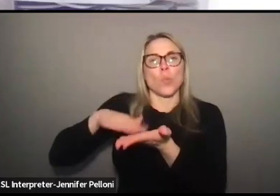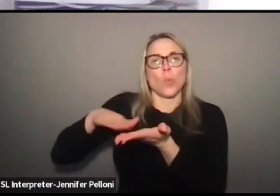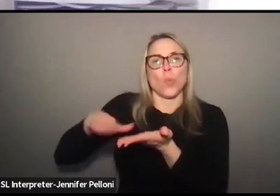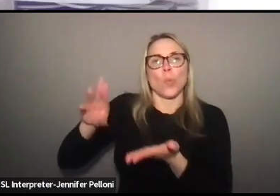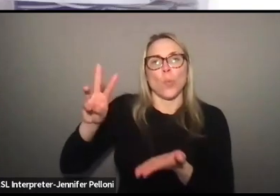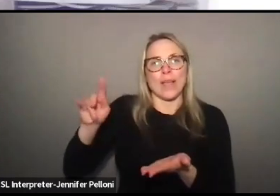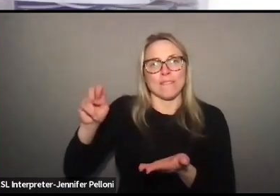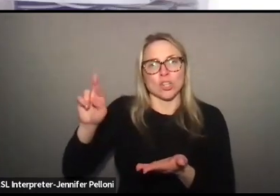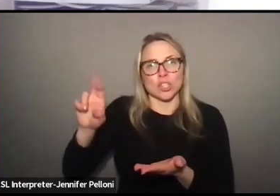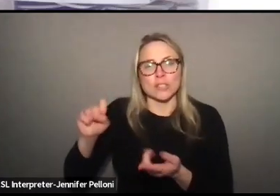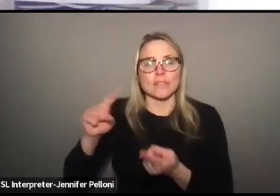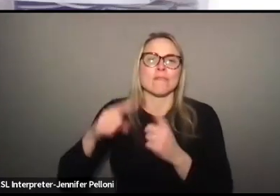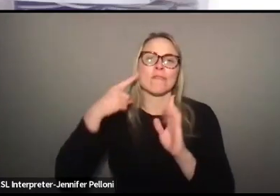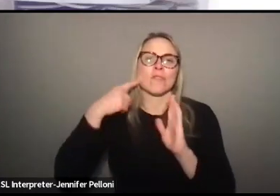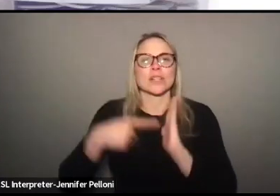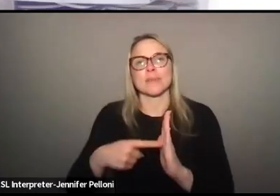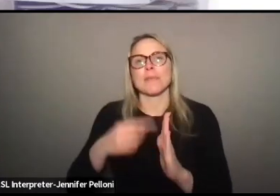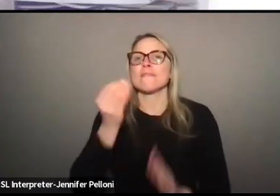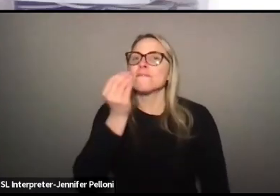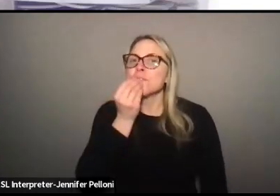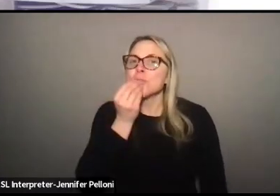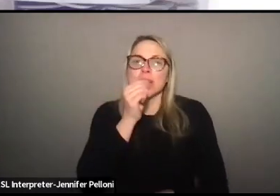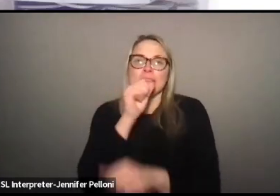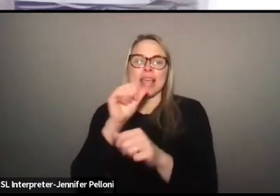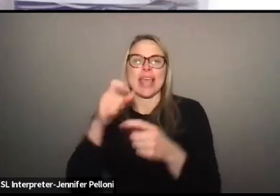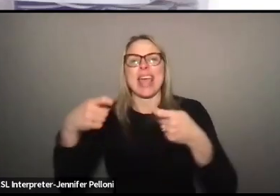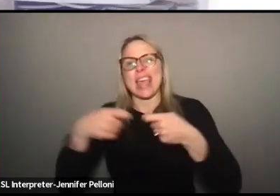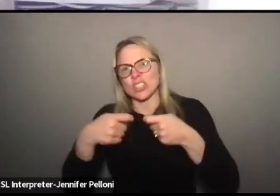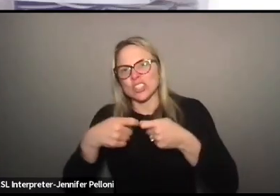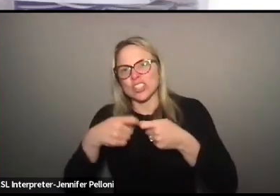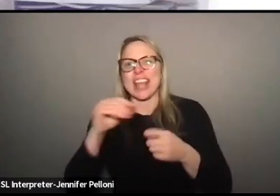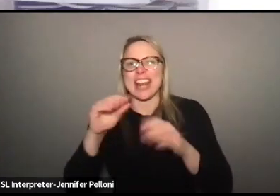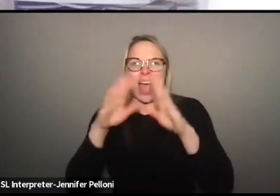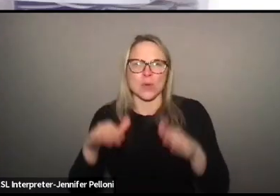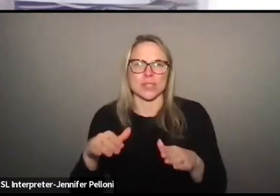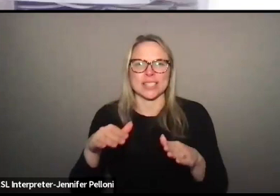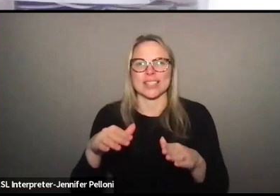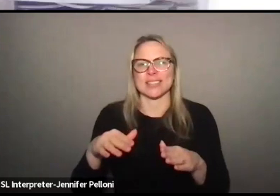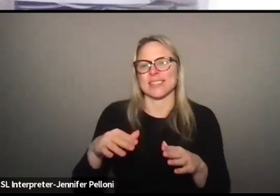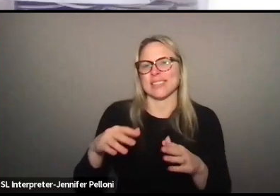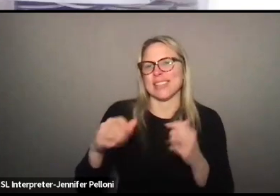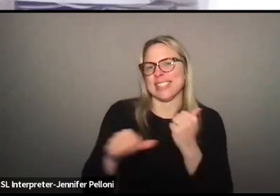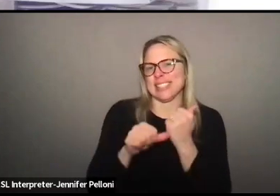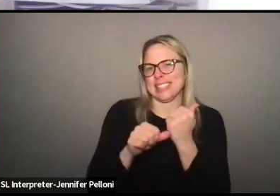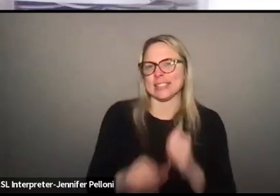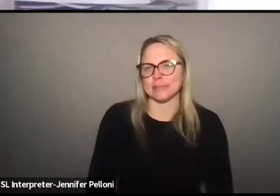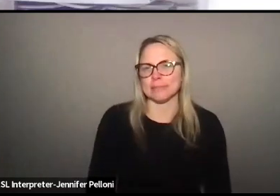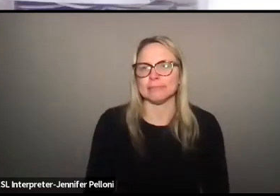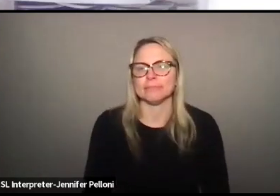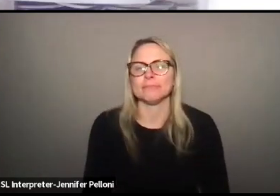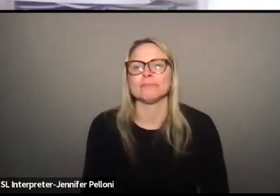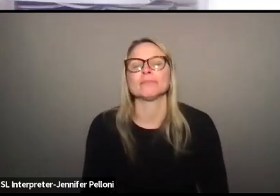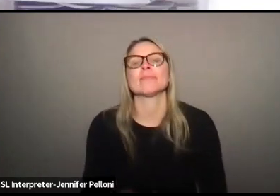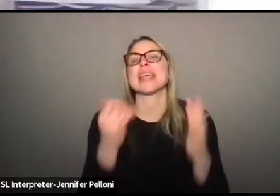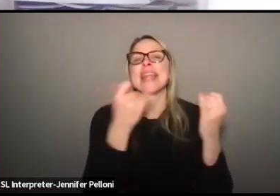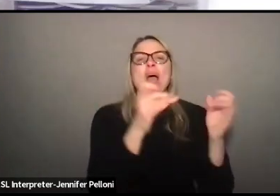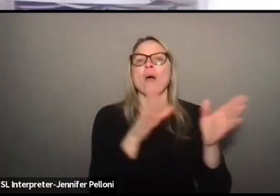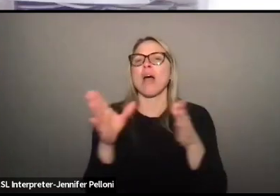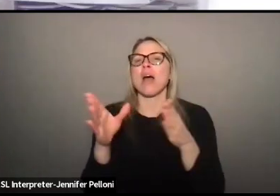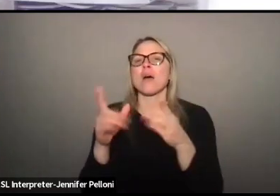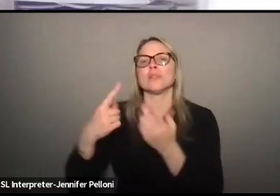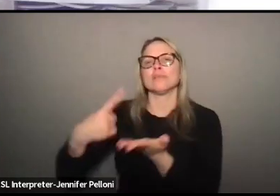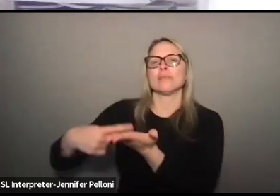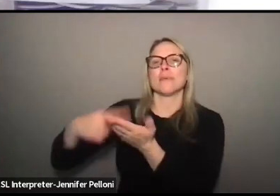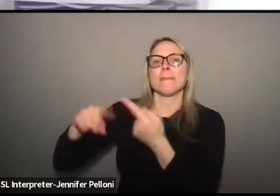such as that food, energy, and housing assistance, right? So what we're going to shift a little bit now and talk about